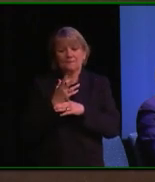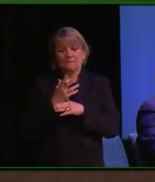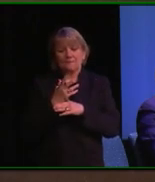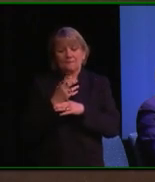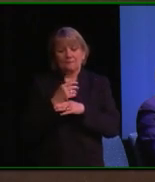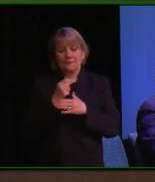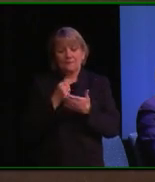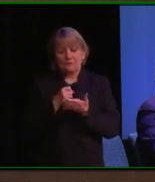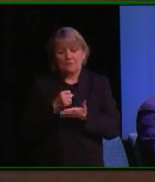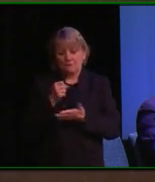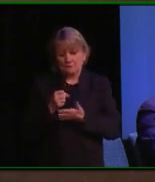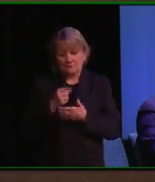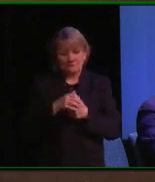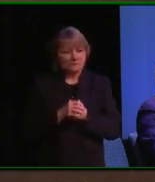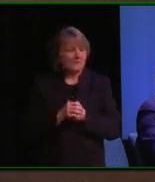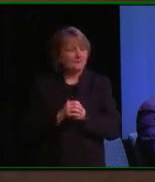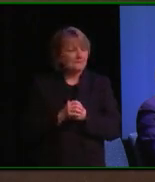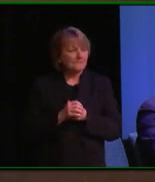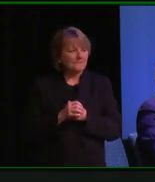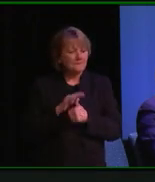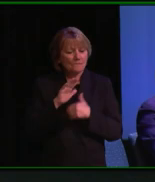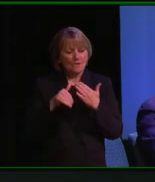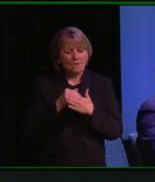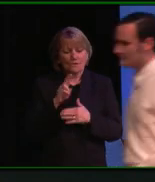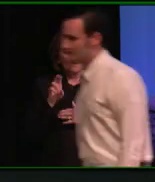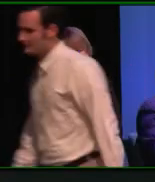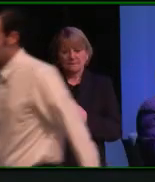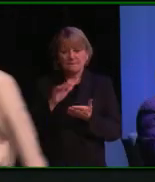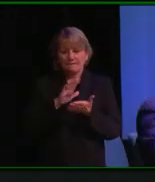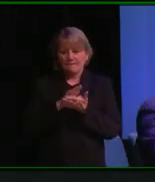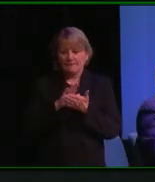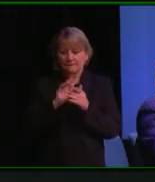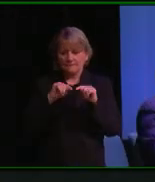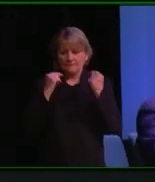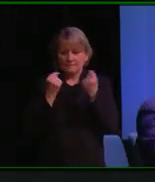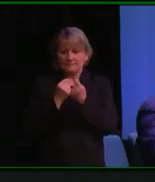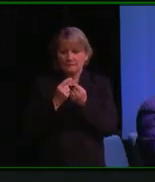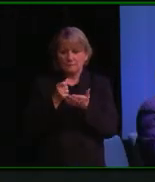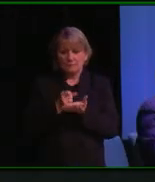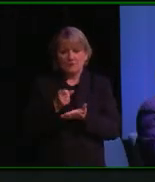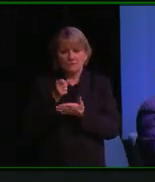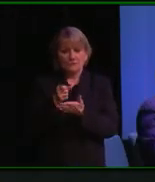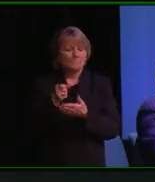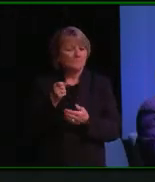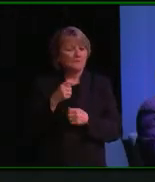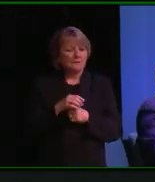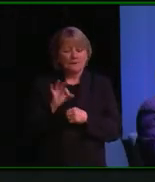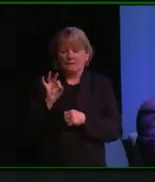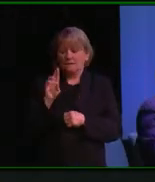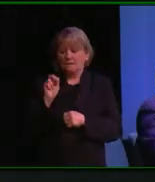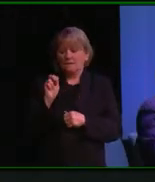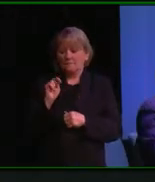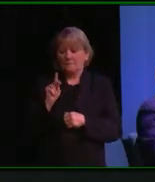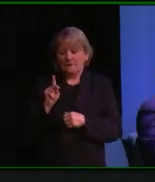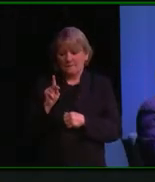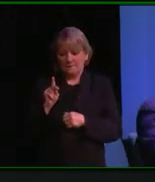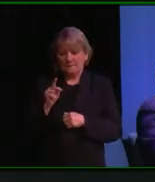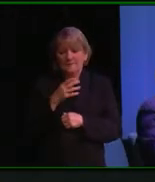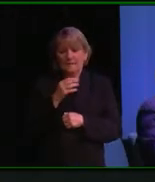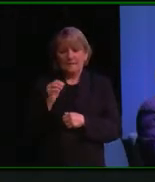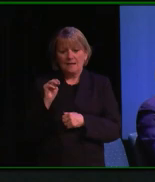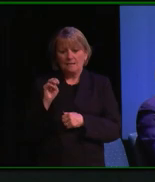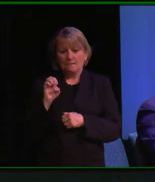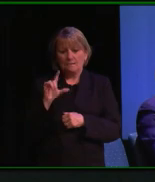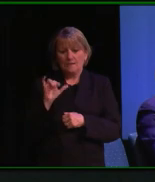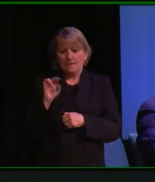scholarships. The All-USA Academic Team Scholarship goes to Frank Polakovic and